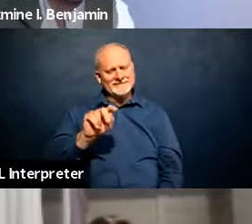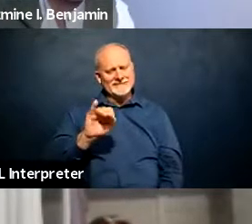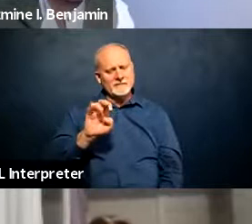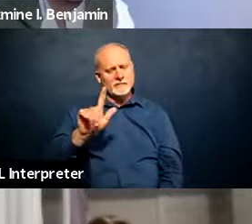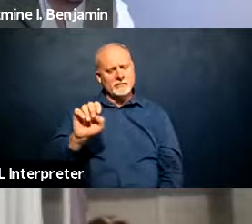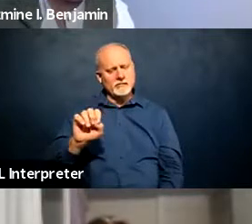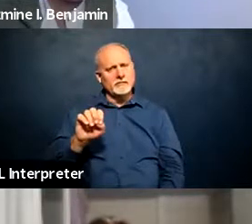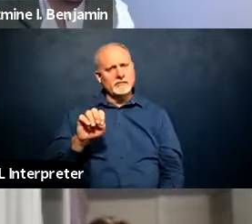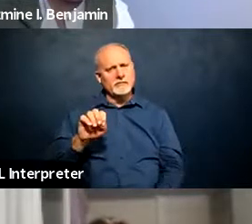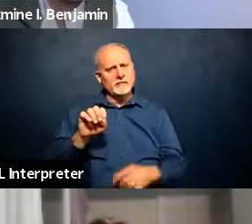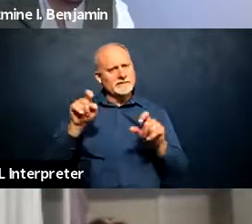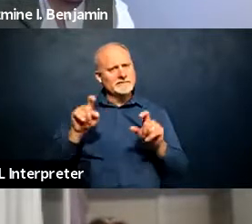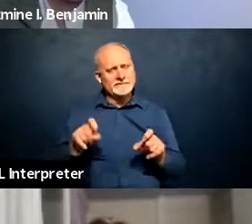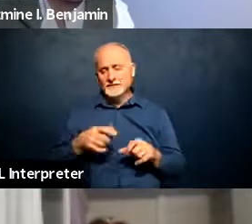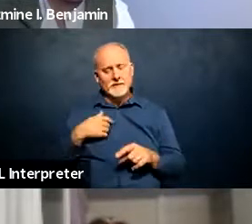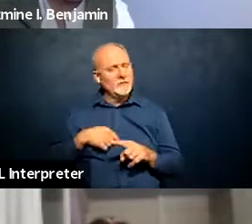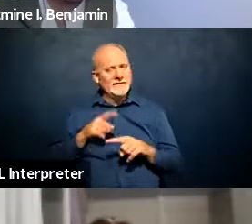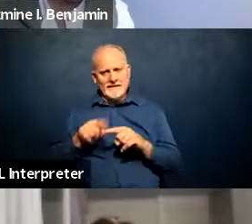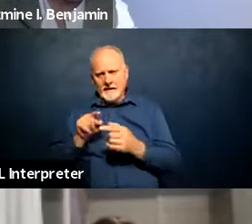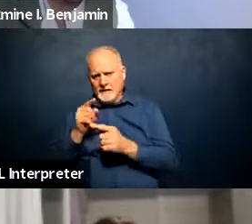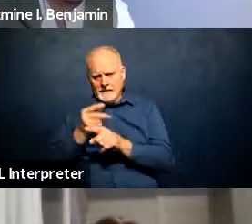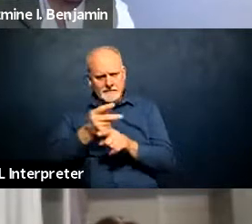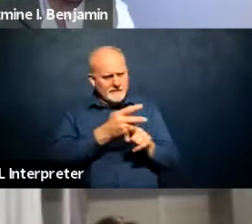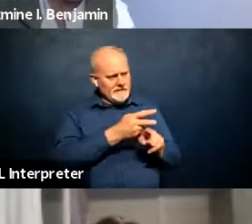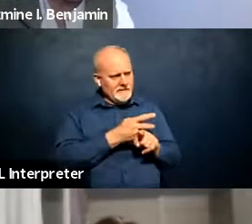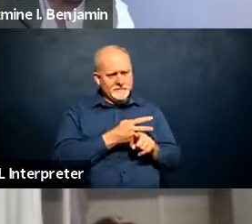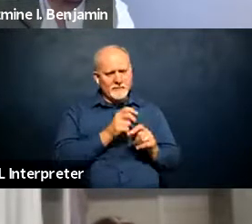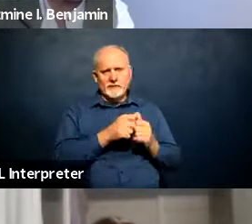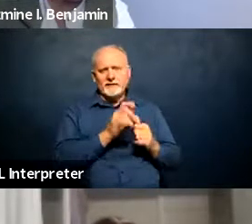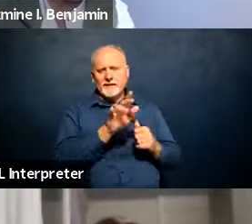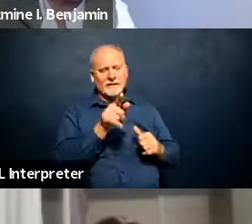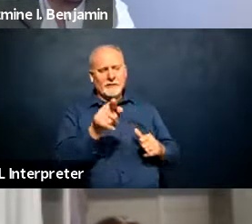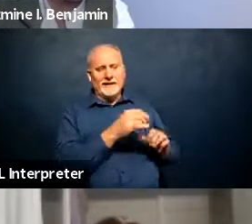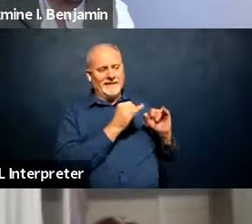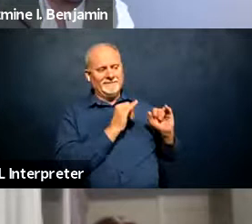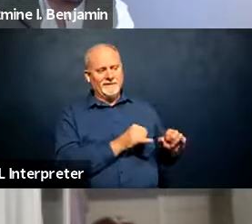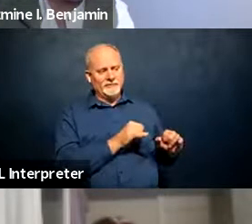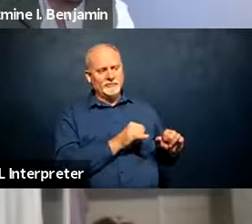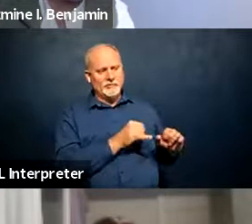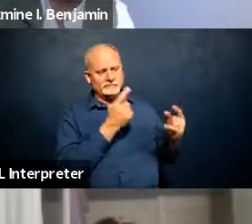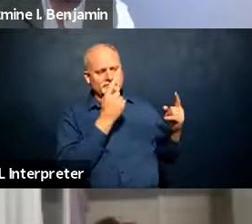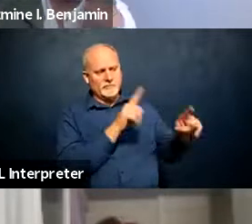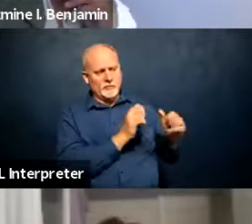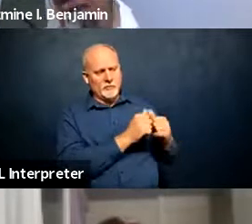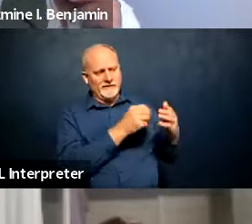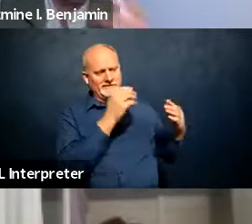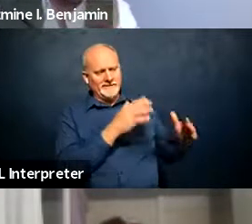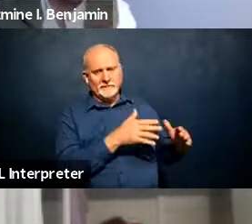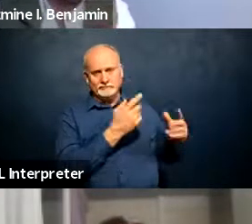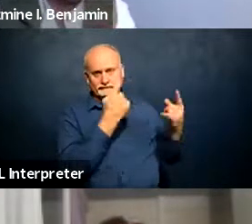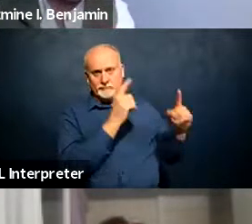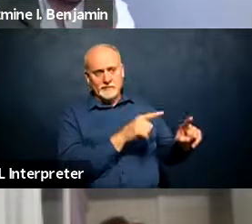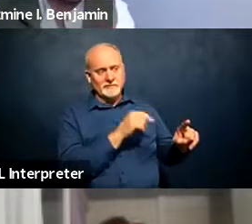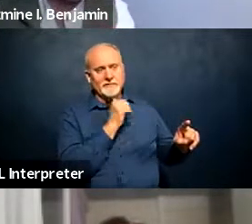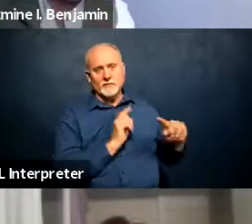can monitor and keep track of any individual arrangements that have been made. So your schedule really determines what you're